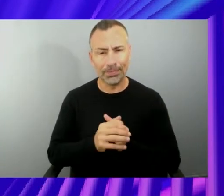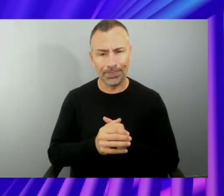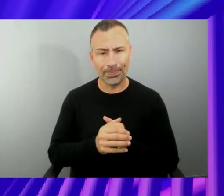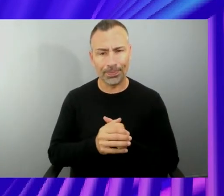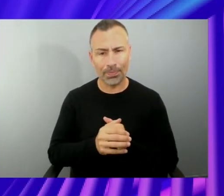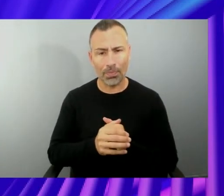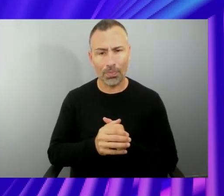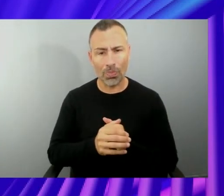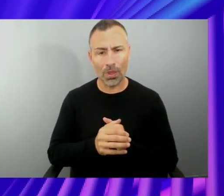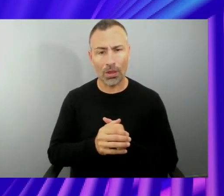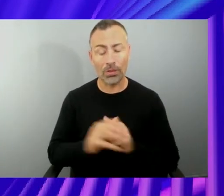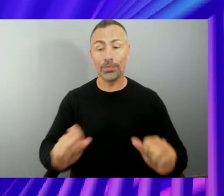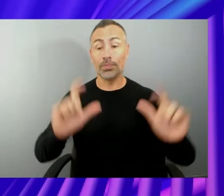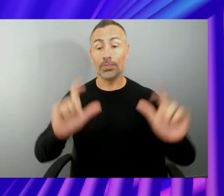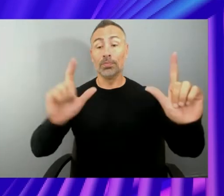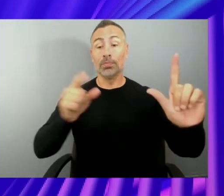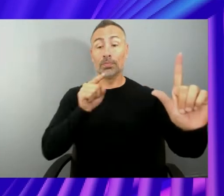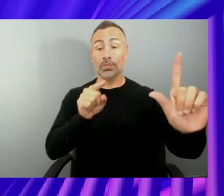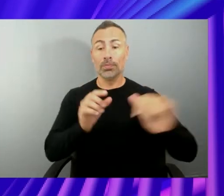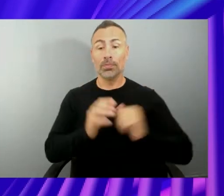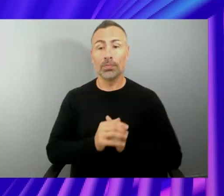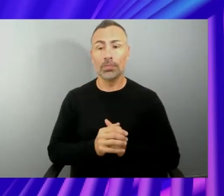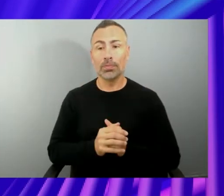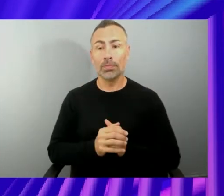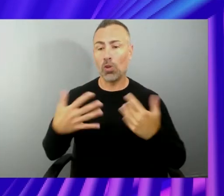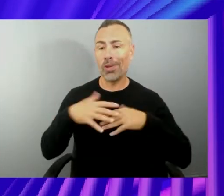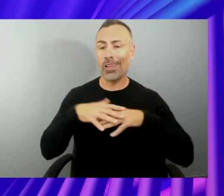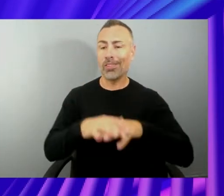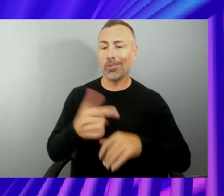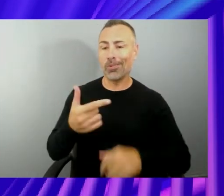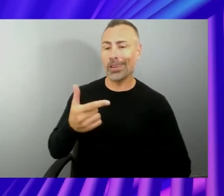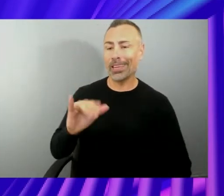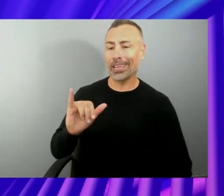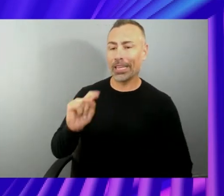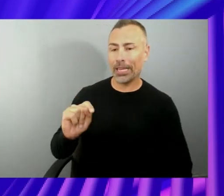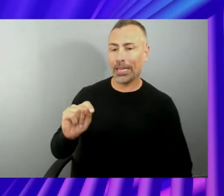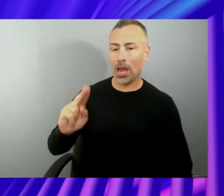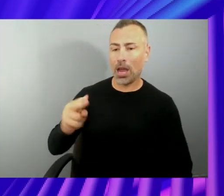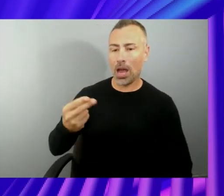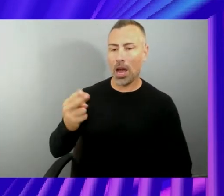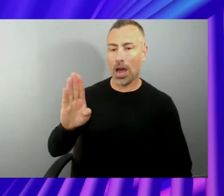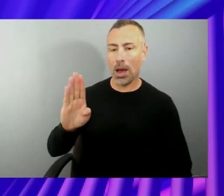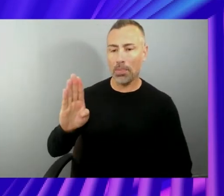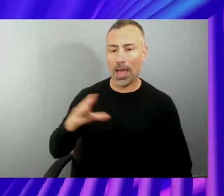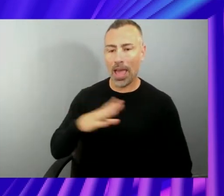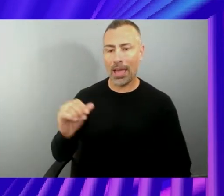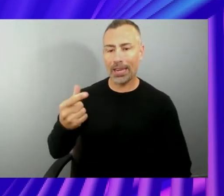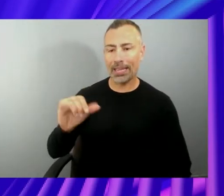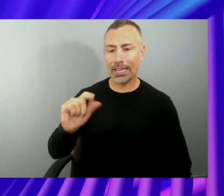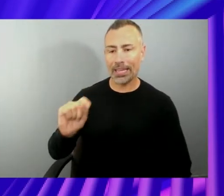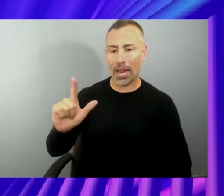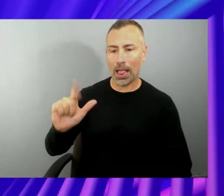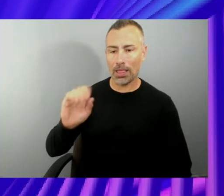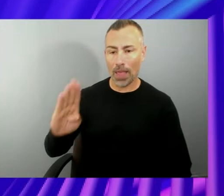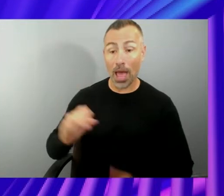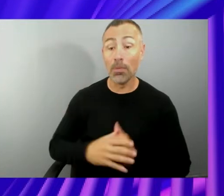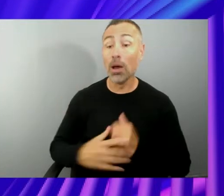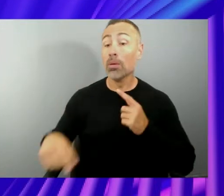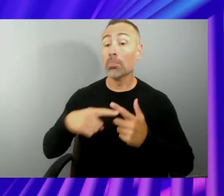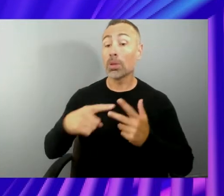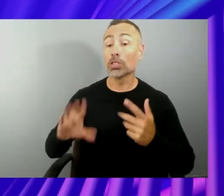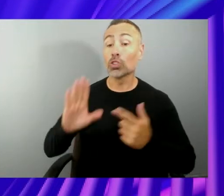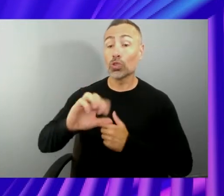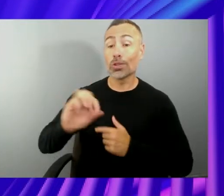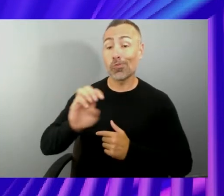So we integrate directly with, you know, GitHub and GitLab, and we hook into your webhooks. So anytime you have a pull request or a push